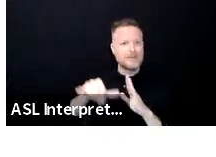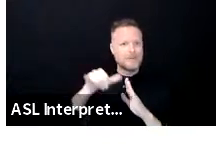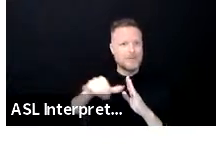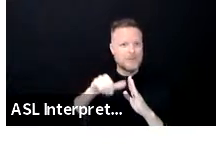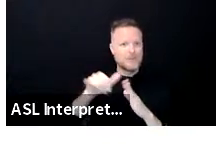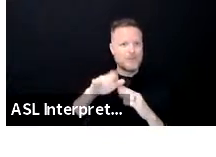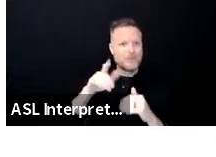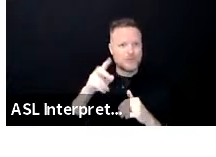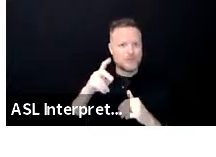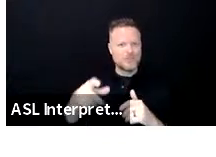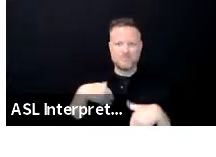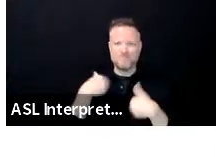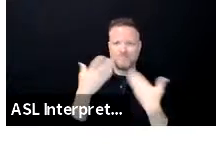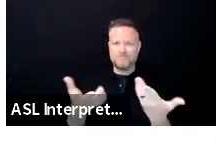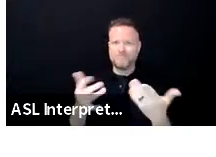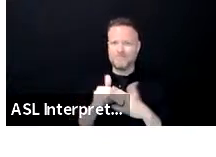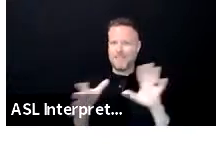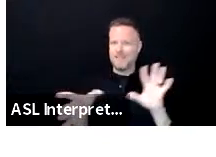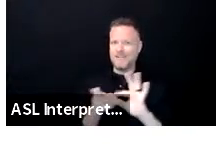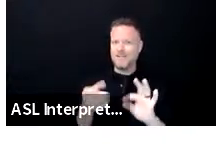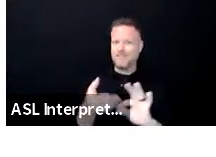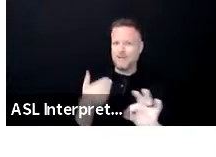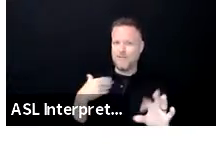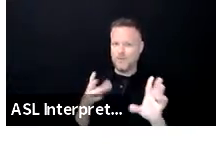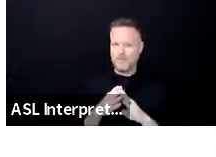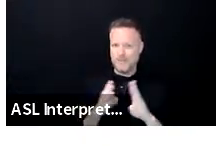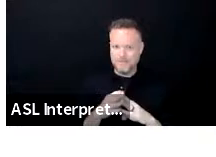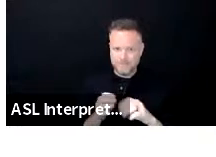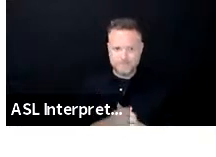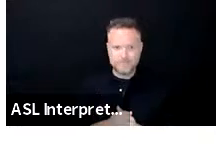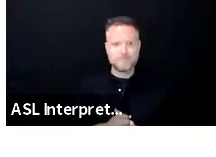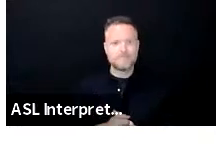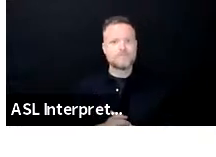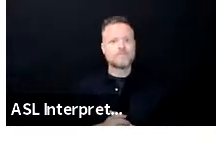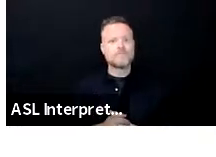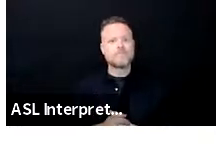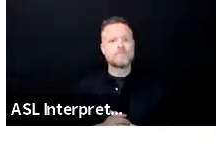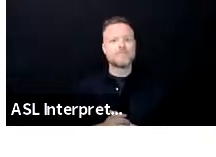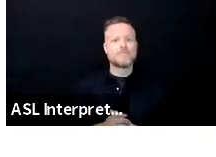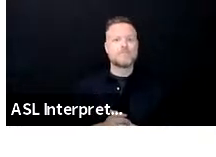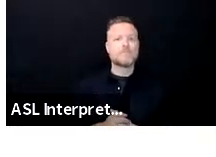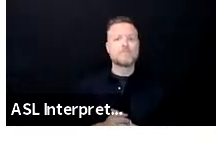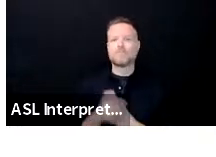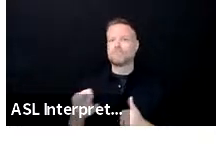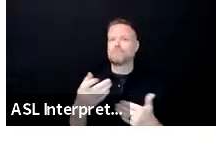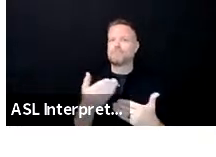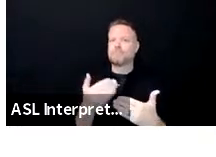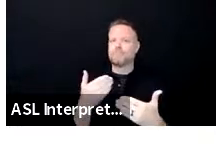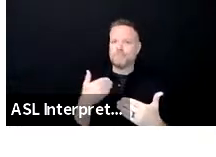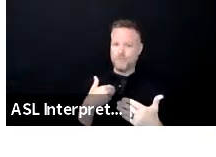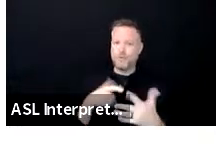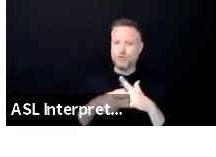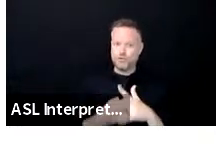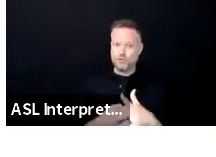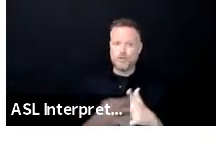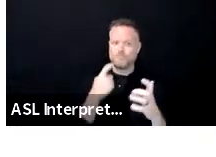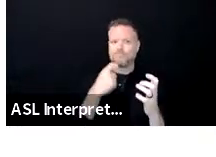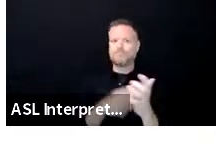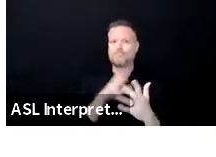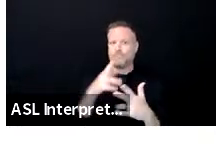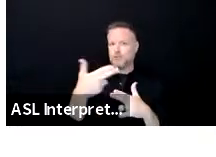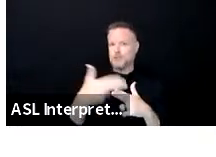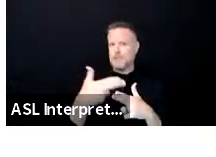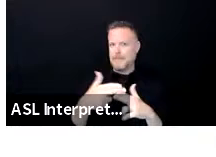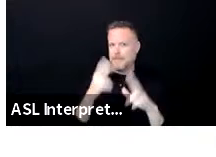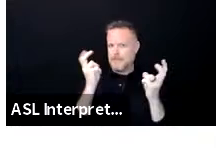of prior to today's meeting. During this meeting, we ask that you state your name and title prior to speaking.